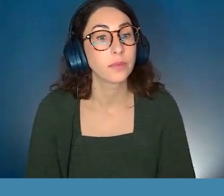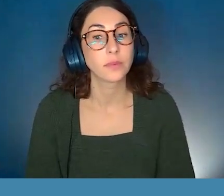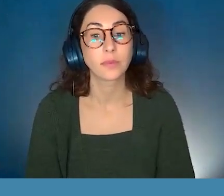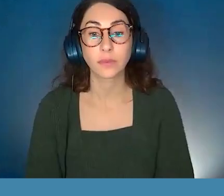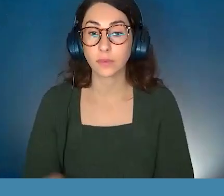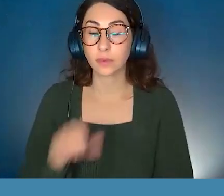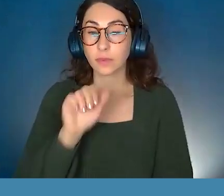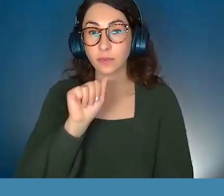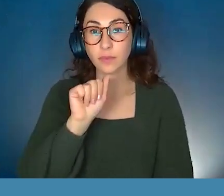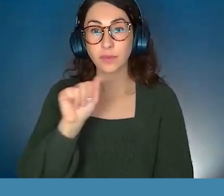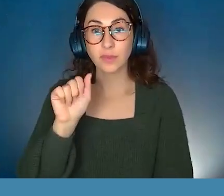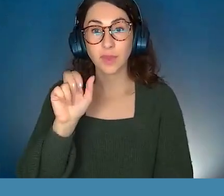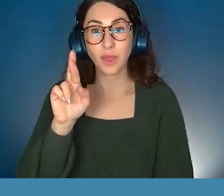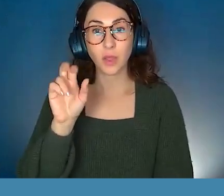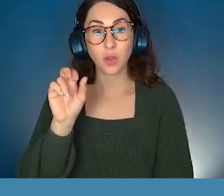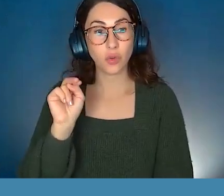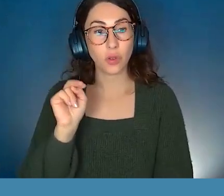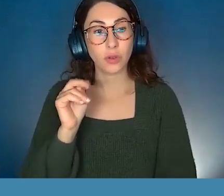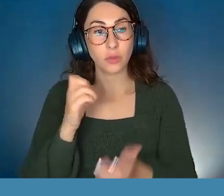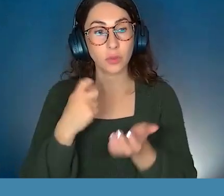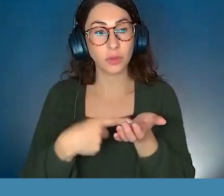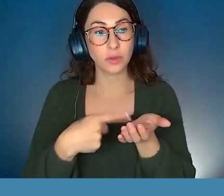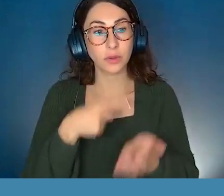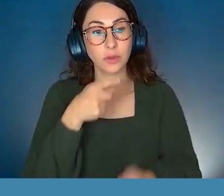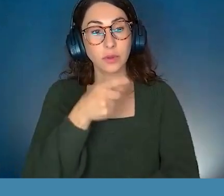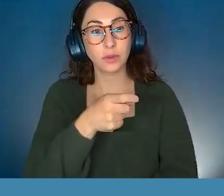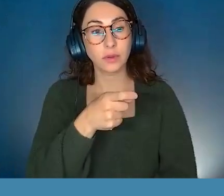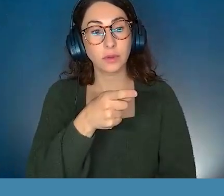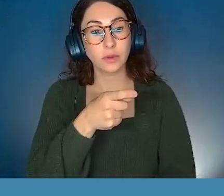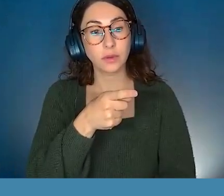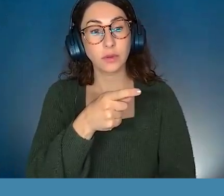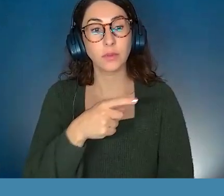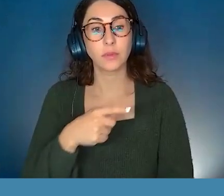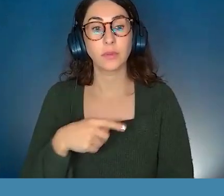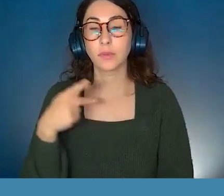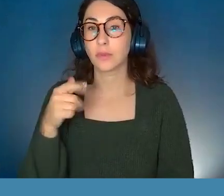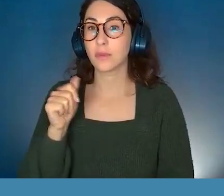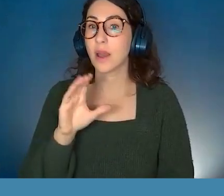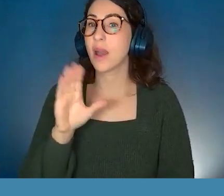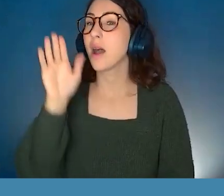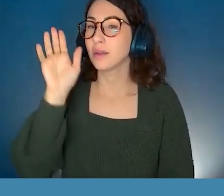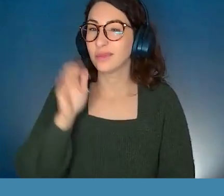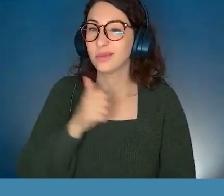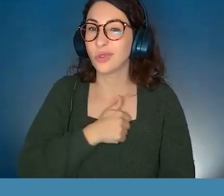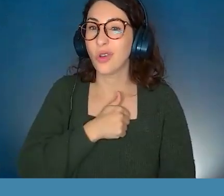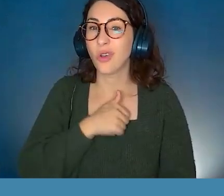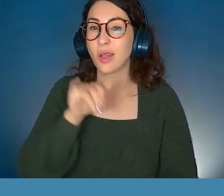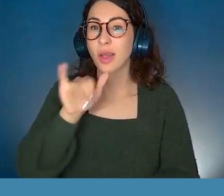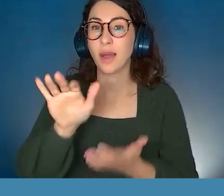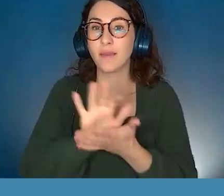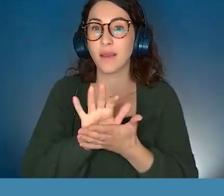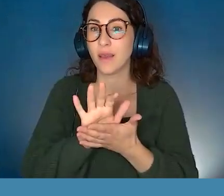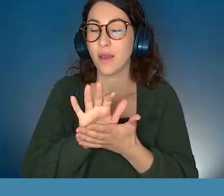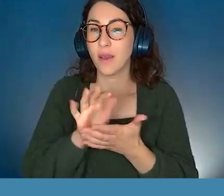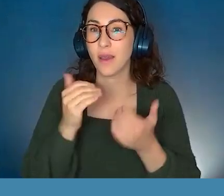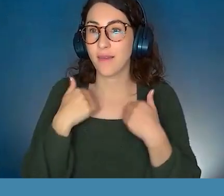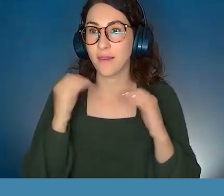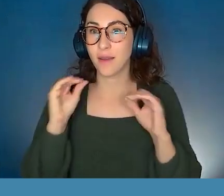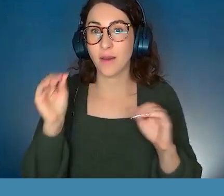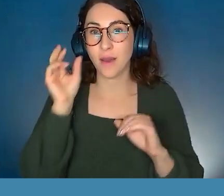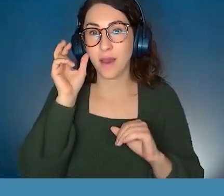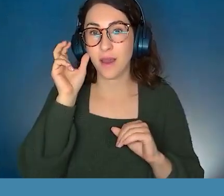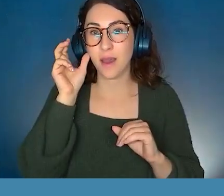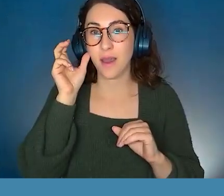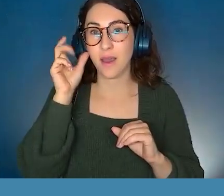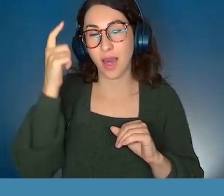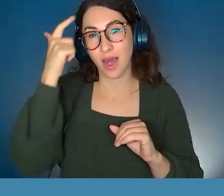Aaron, you want to talk a little bit about the PAC? Yeah, and I do want to apologize for the video not having audio. I think it was because my